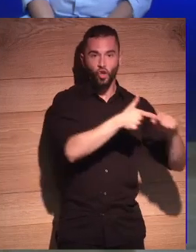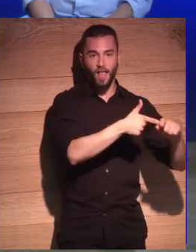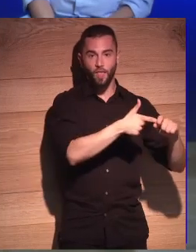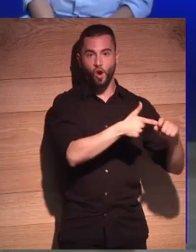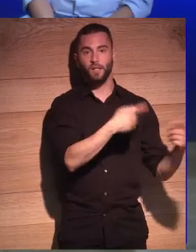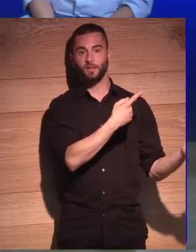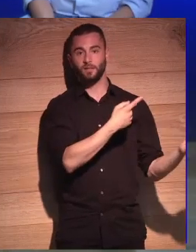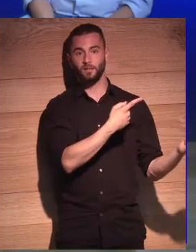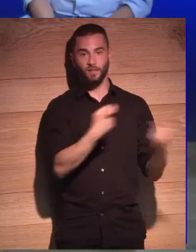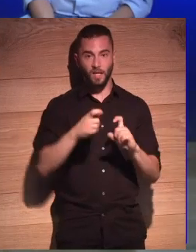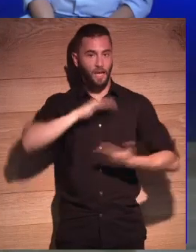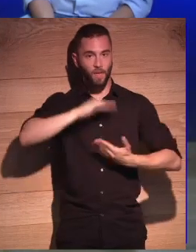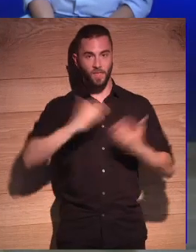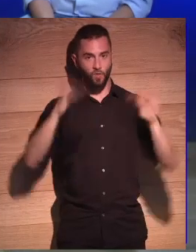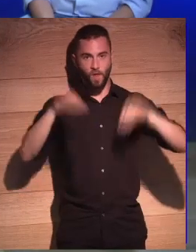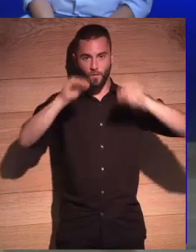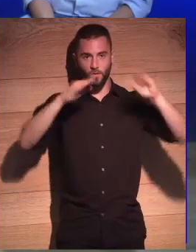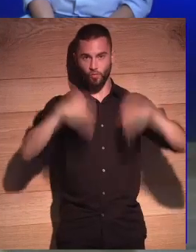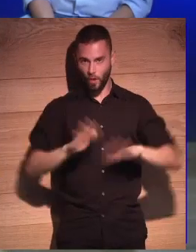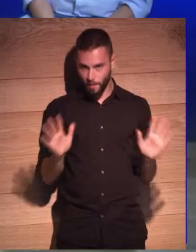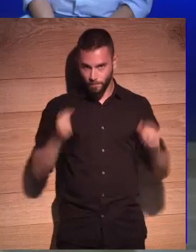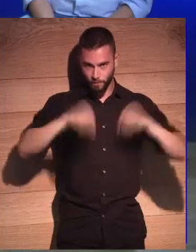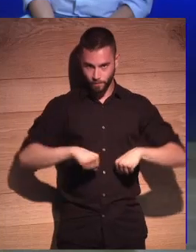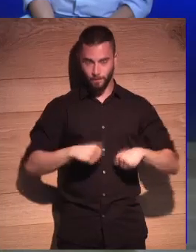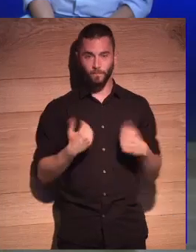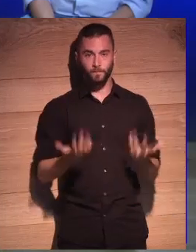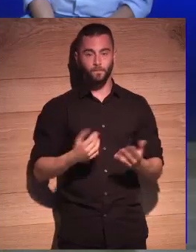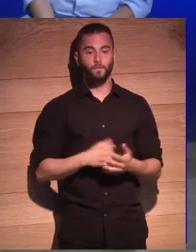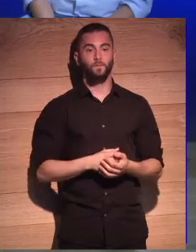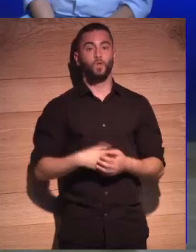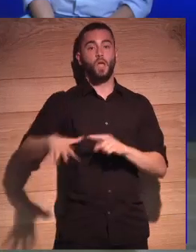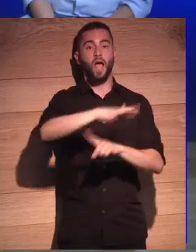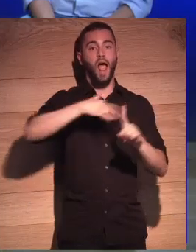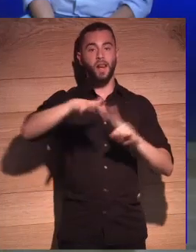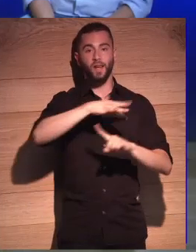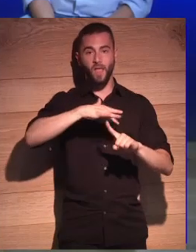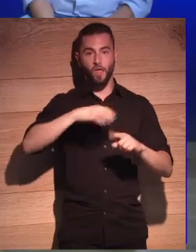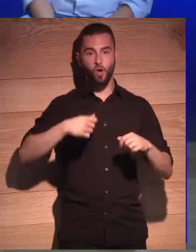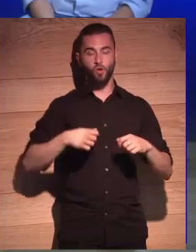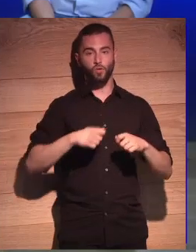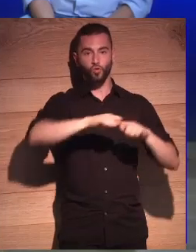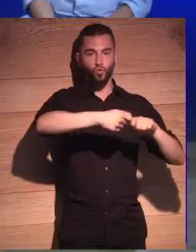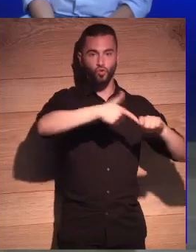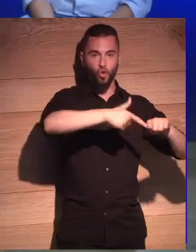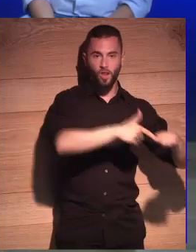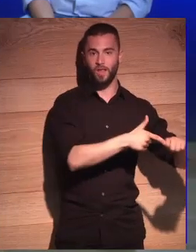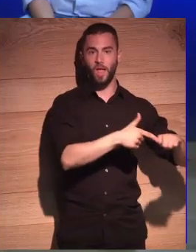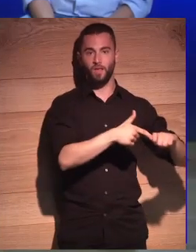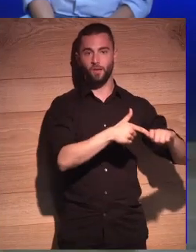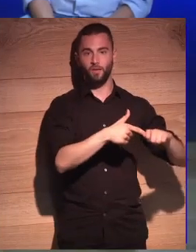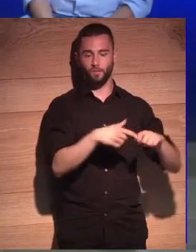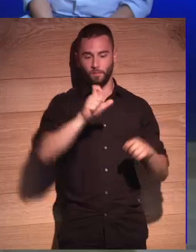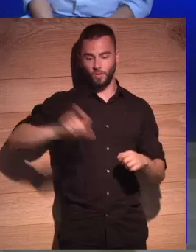750,000 welders needed, and they're not qualified, they're not trained to do this job. And everything that they have around